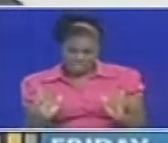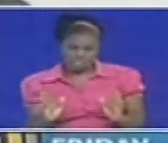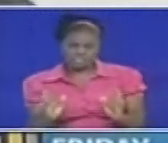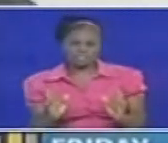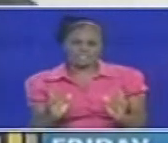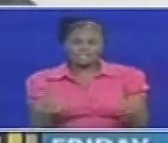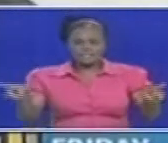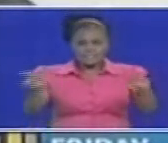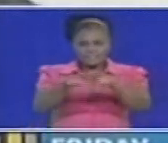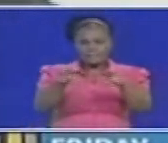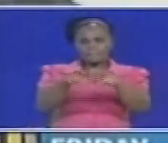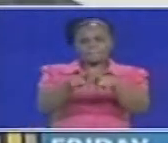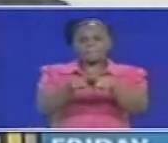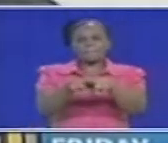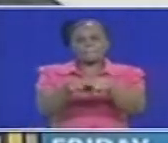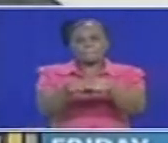Also,